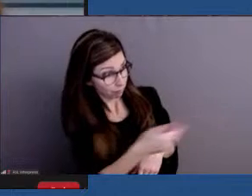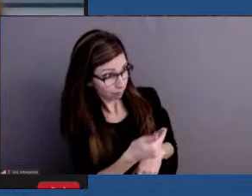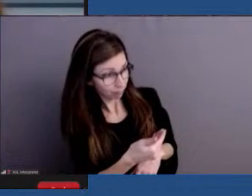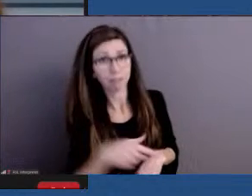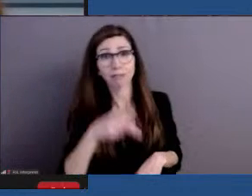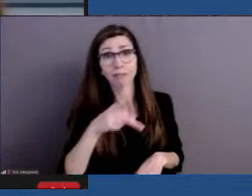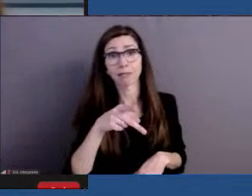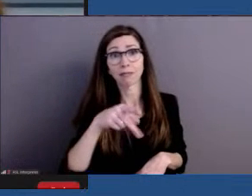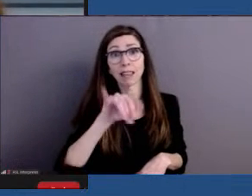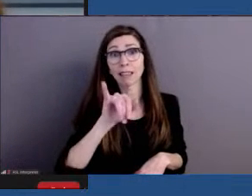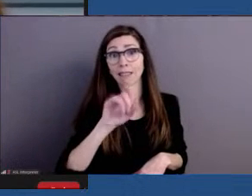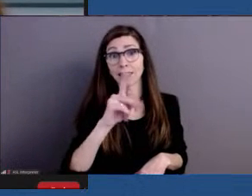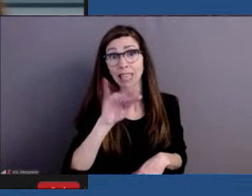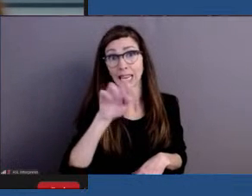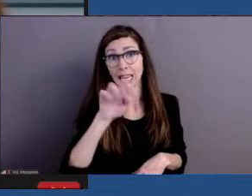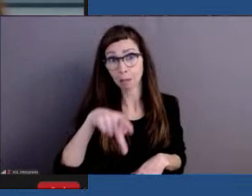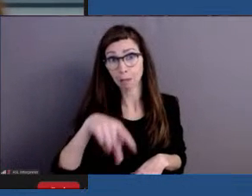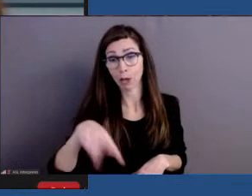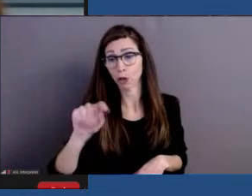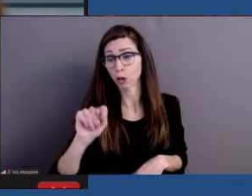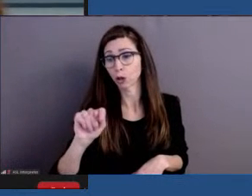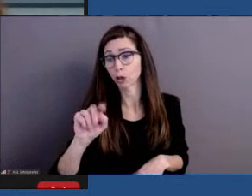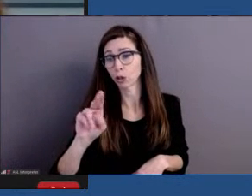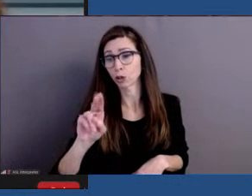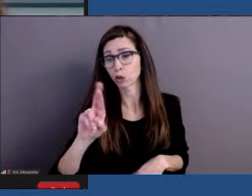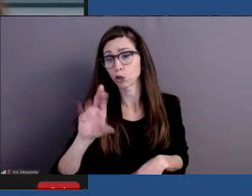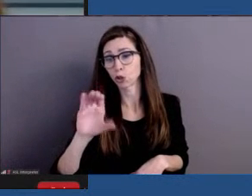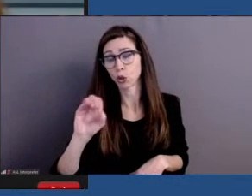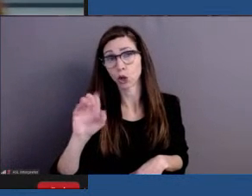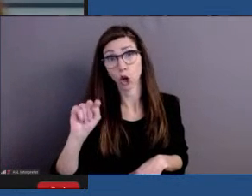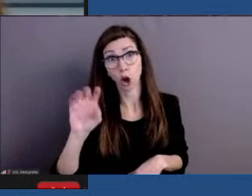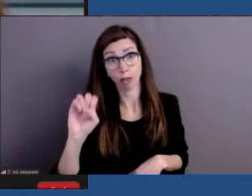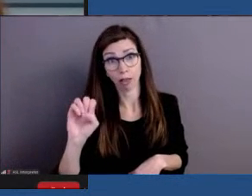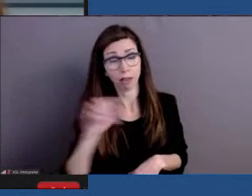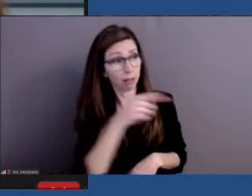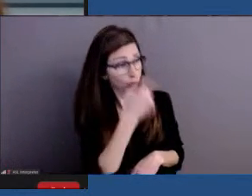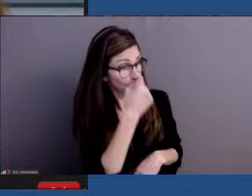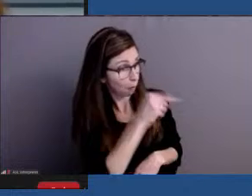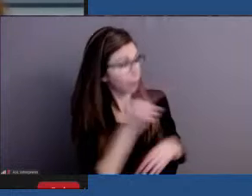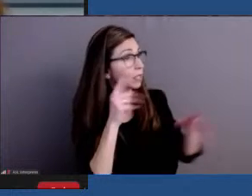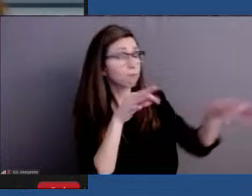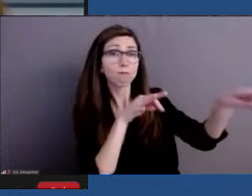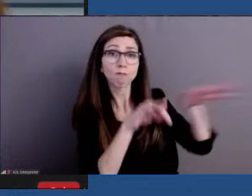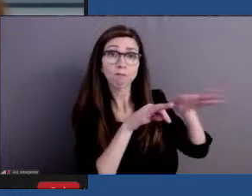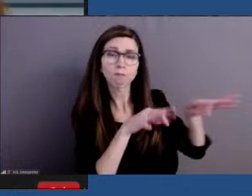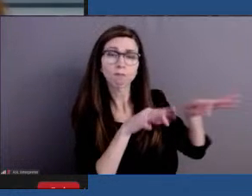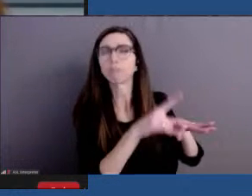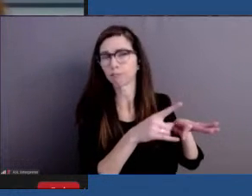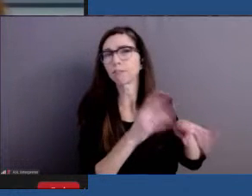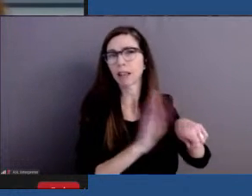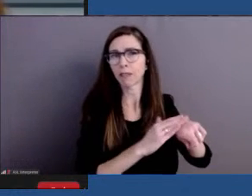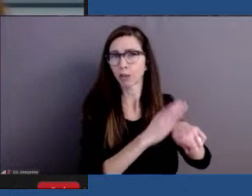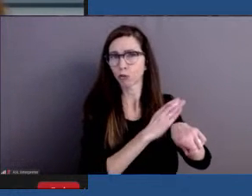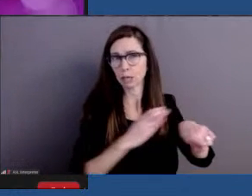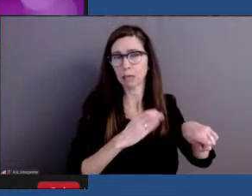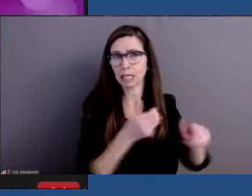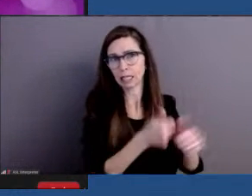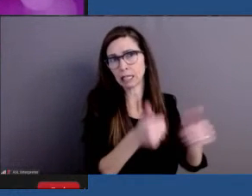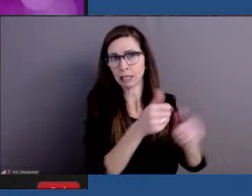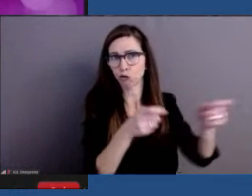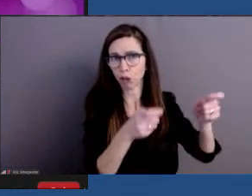Turcotte, président de notre comité consultatif sur I'd like to ask Philippe l'accessibilité. Turcotte, the chair of the advisory committee, to highlight some of the committee's work.